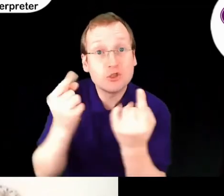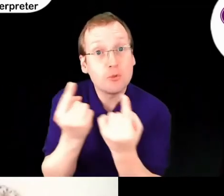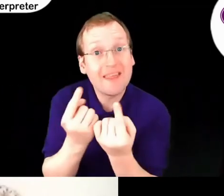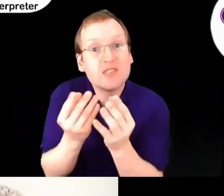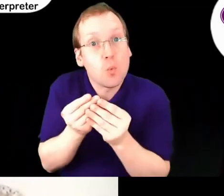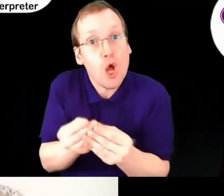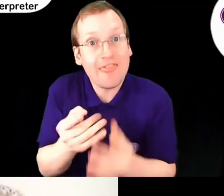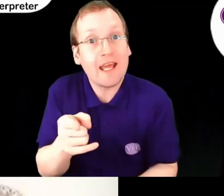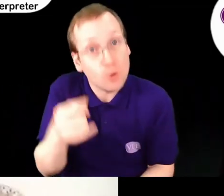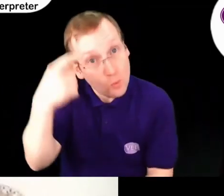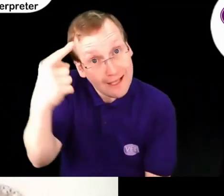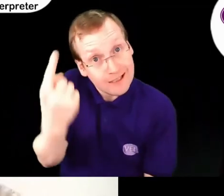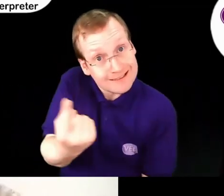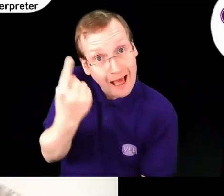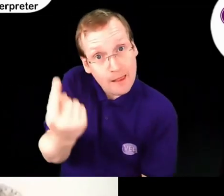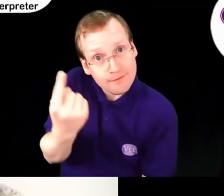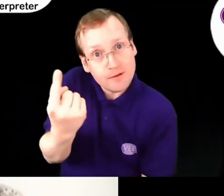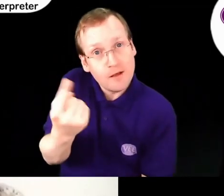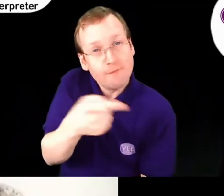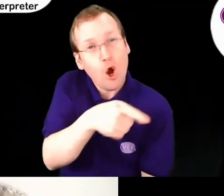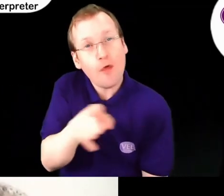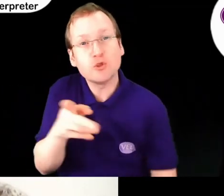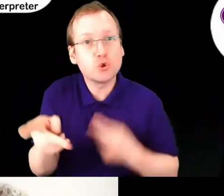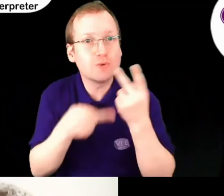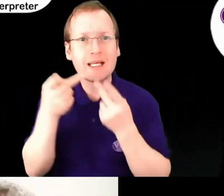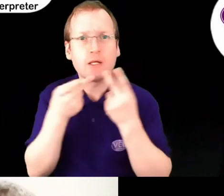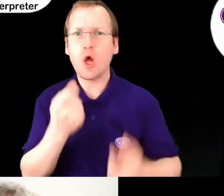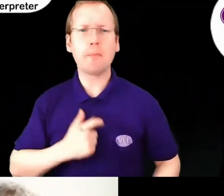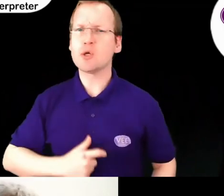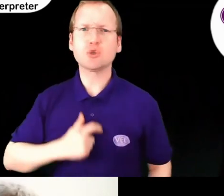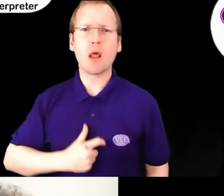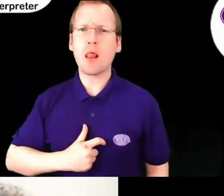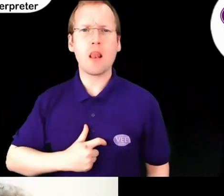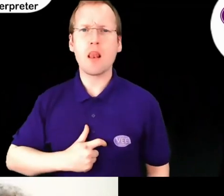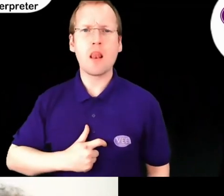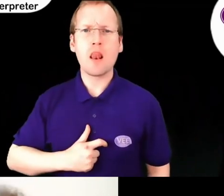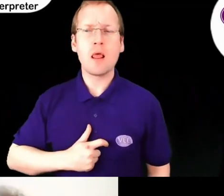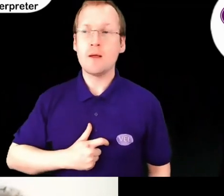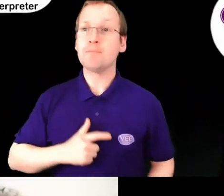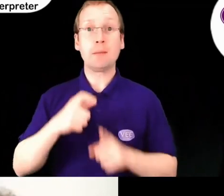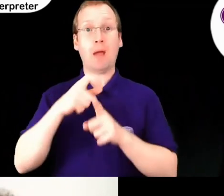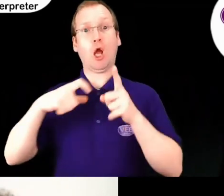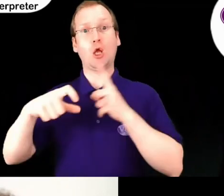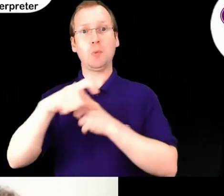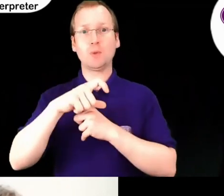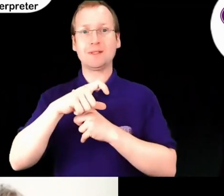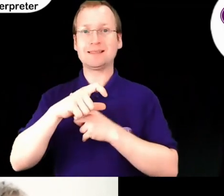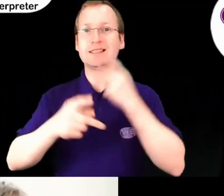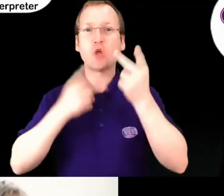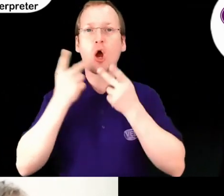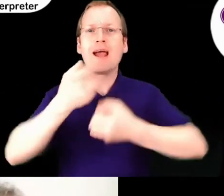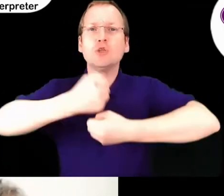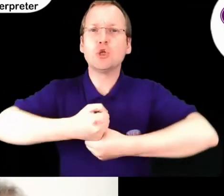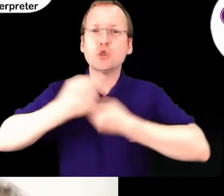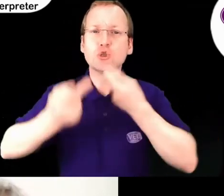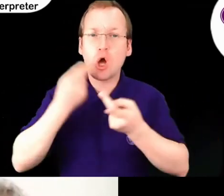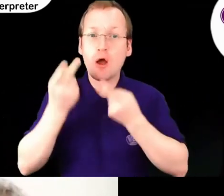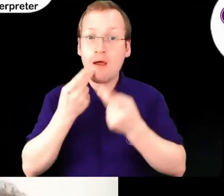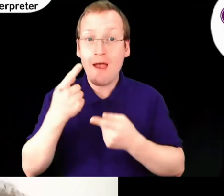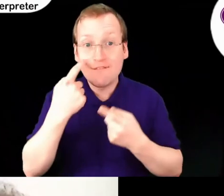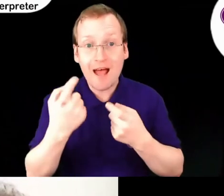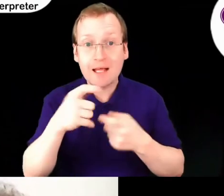worthy of people singing it, not a personal song, but a community song, a church song, find people who owe